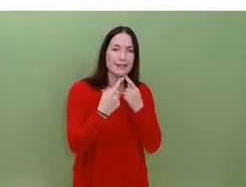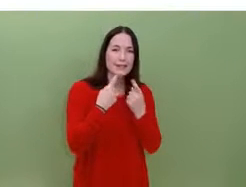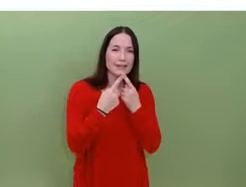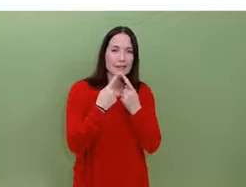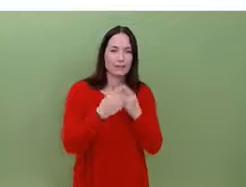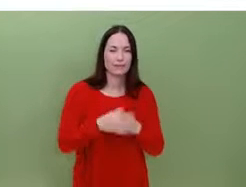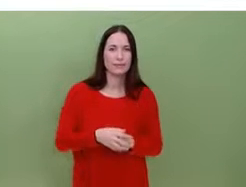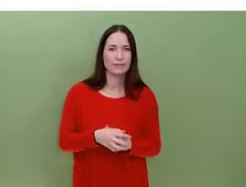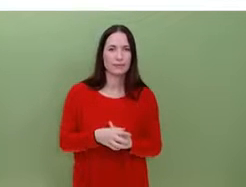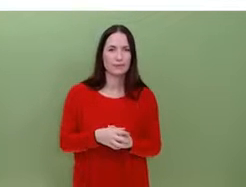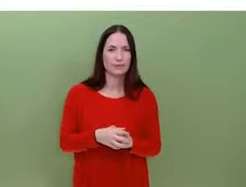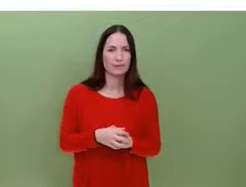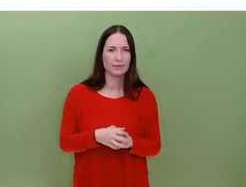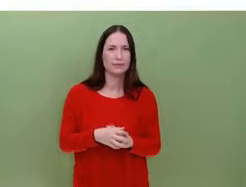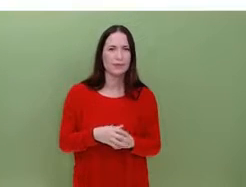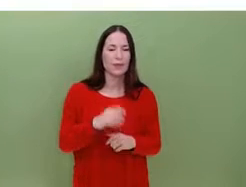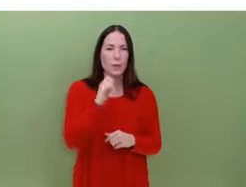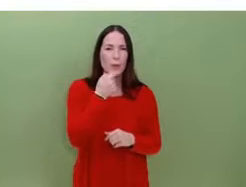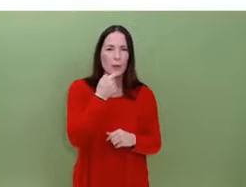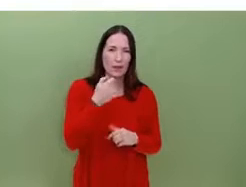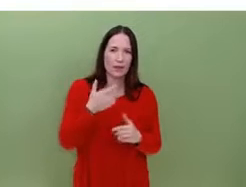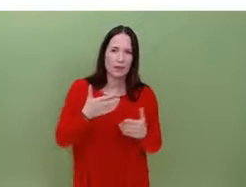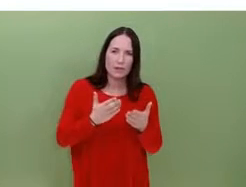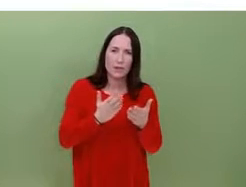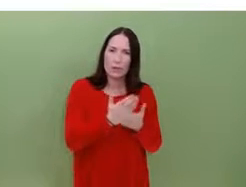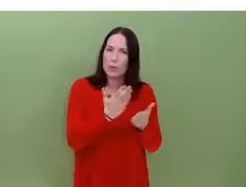I'll be really quick on this